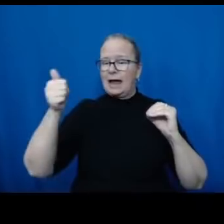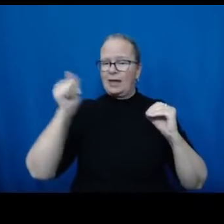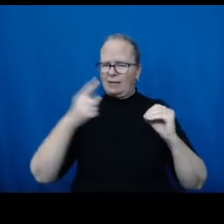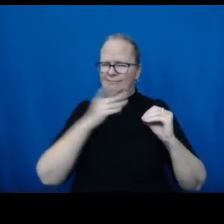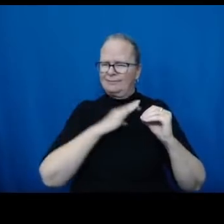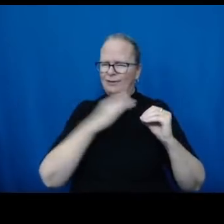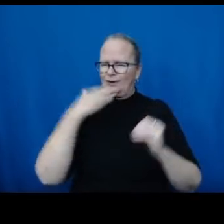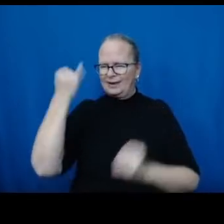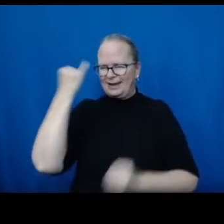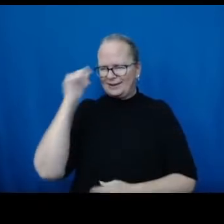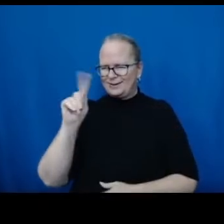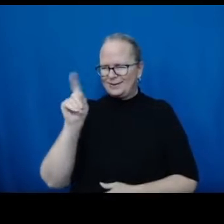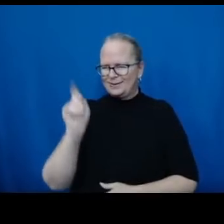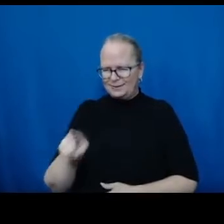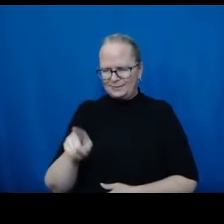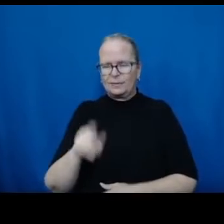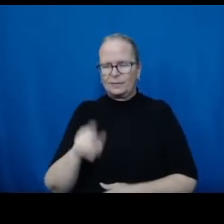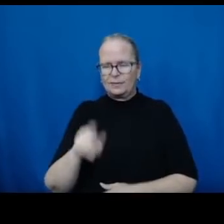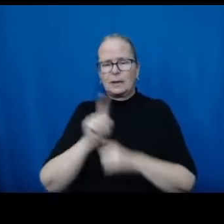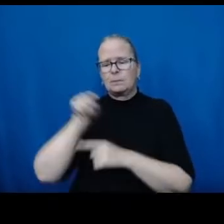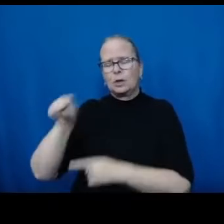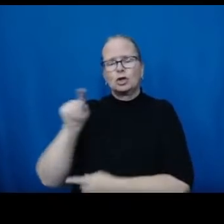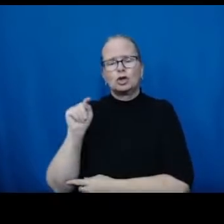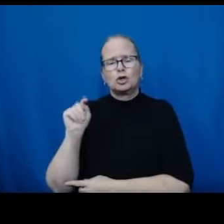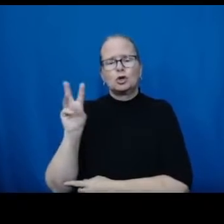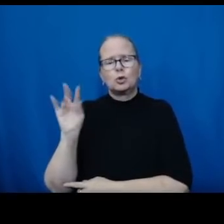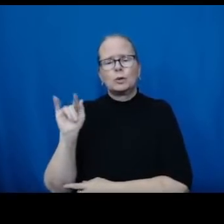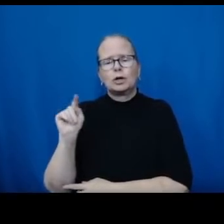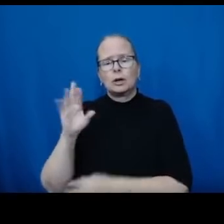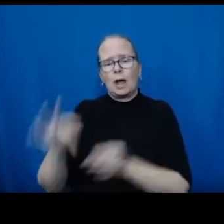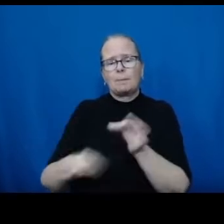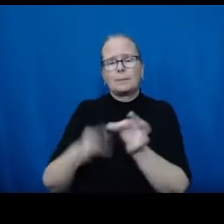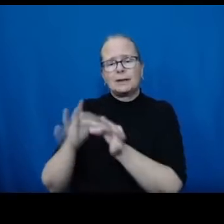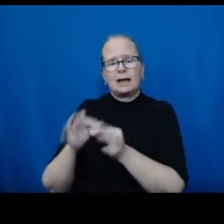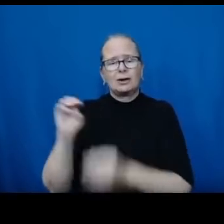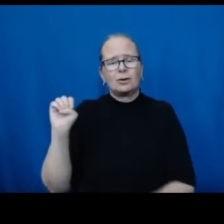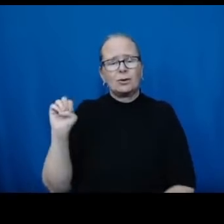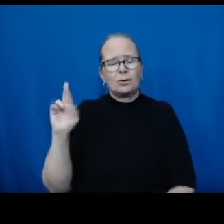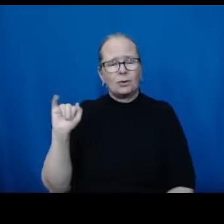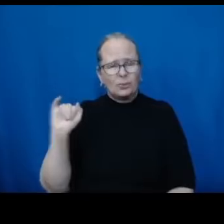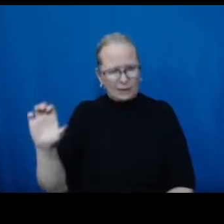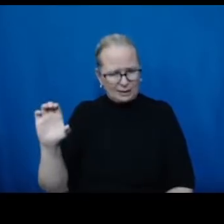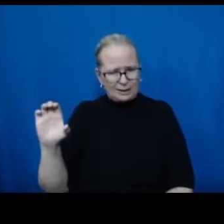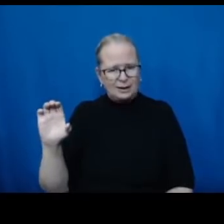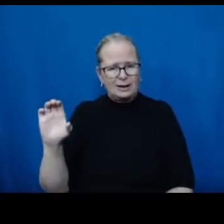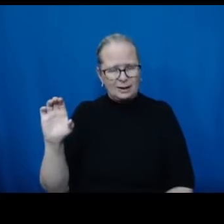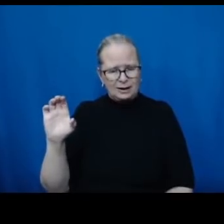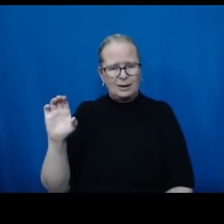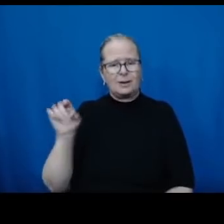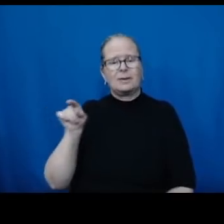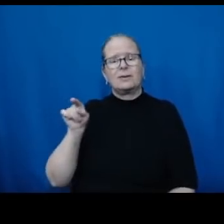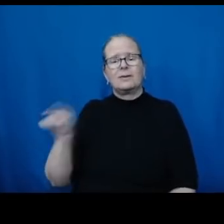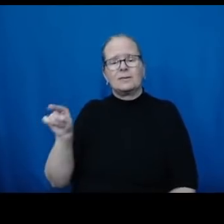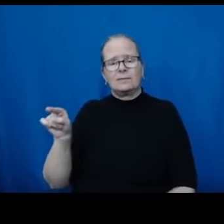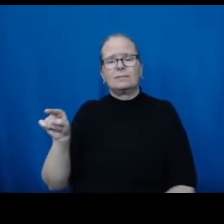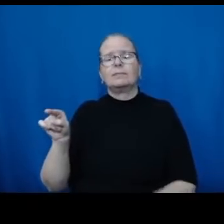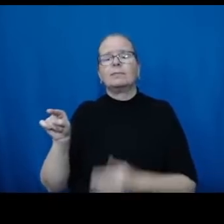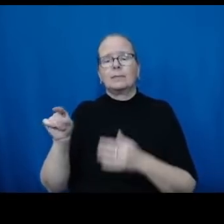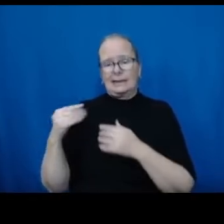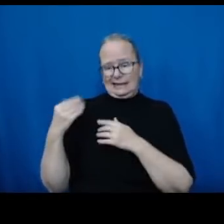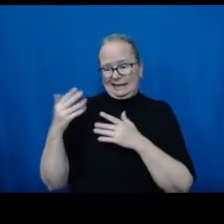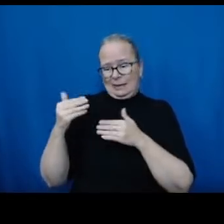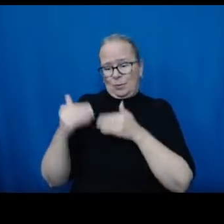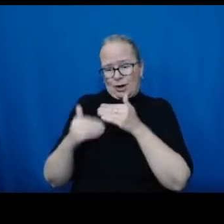procedure. He's publicly stated that he has a long road ahead and is currently unable to experience some of the aspects of